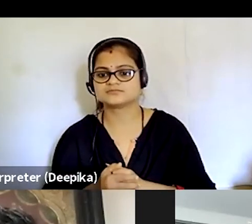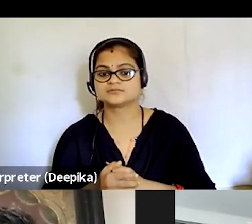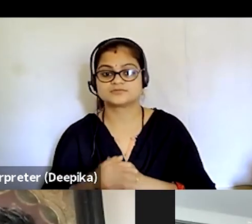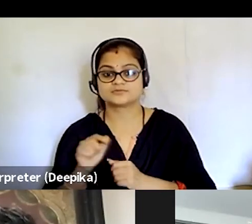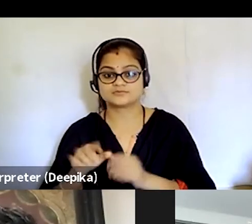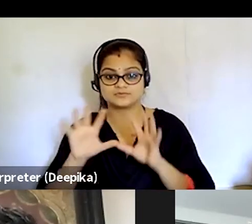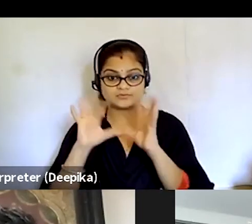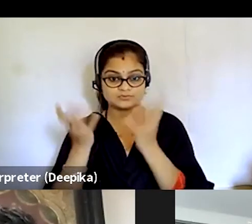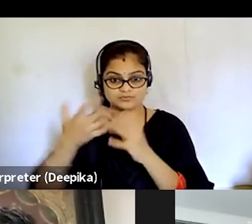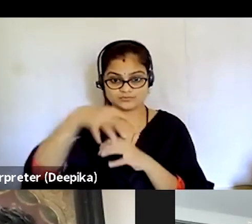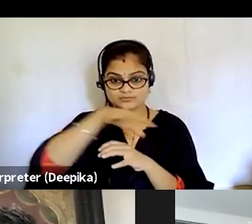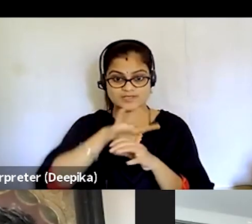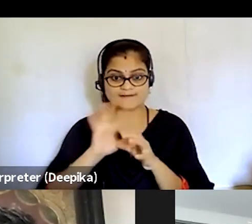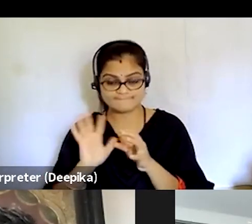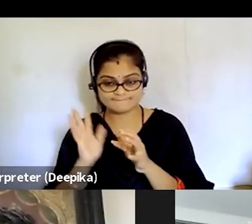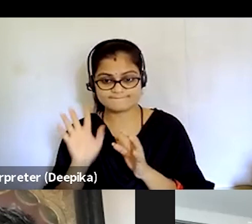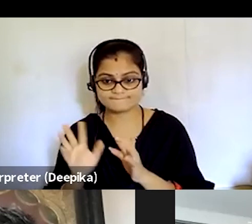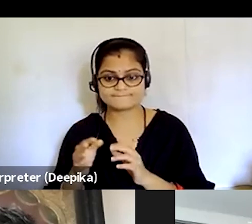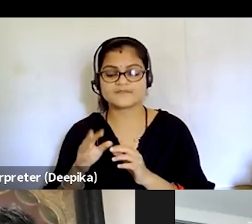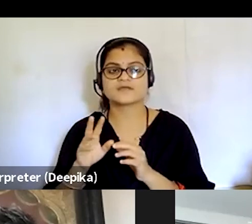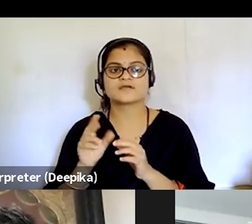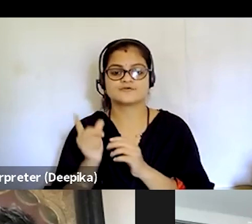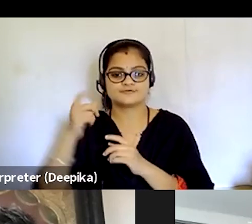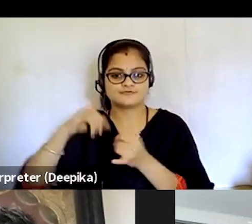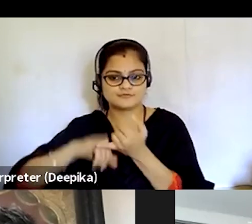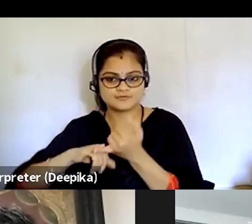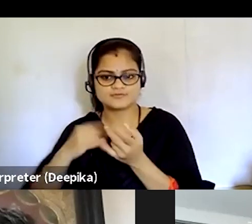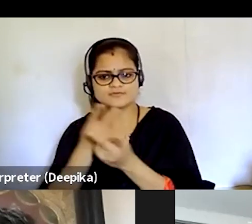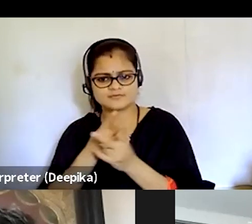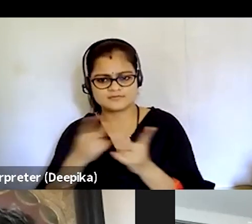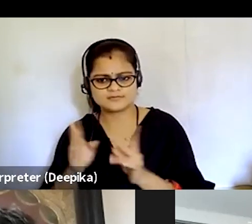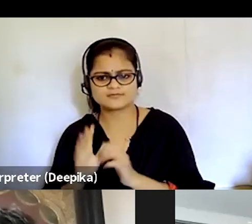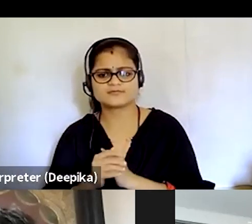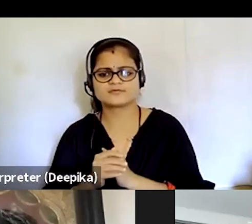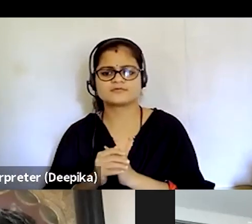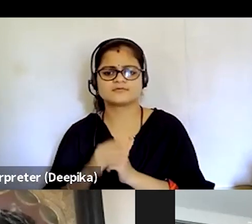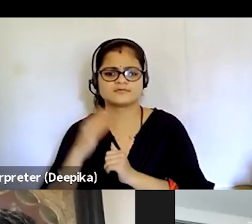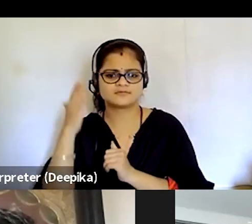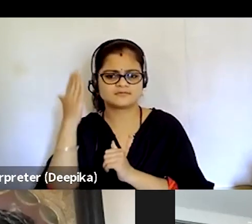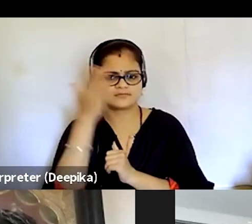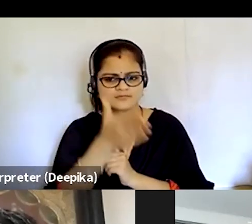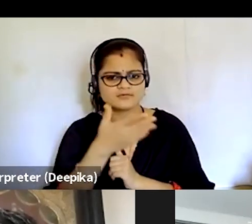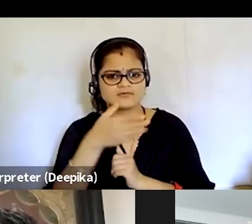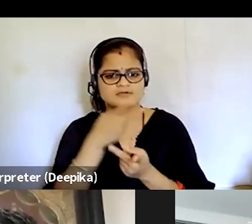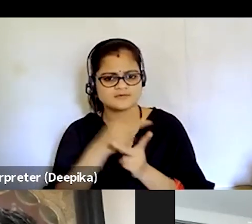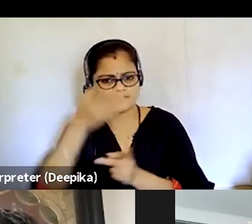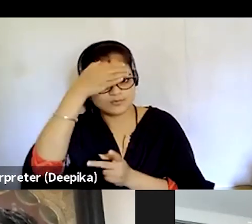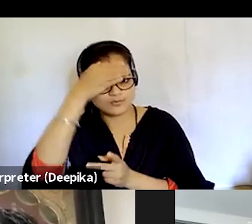just India. Many parts of Europe and US are open, and I have friends there are starting to do concerts.